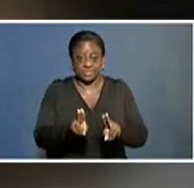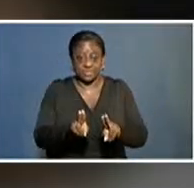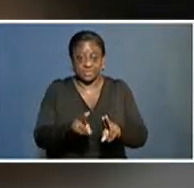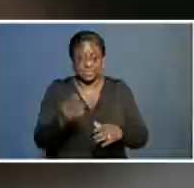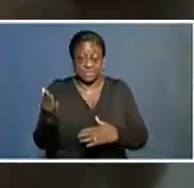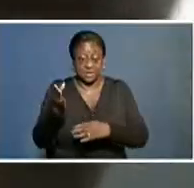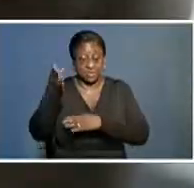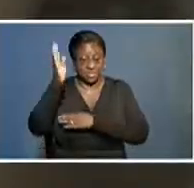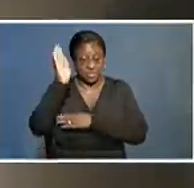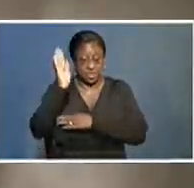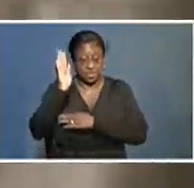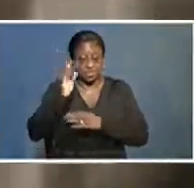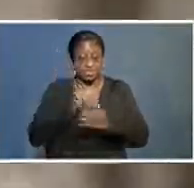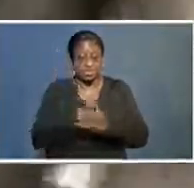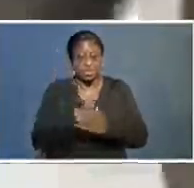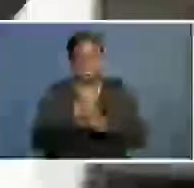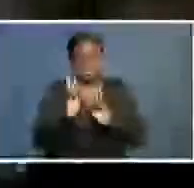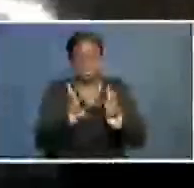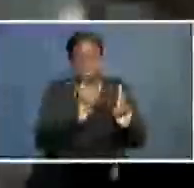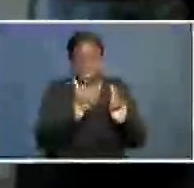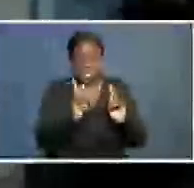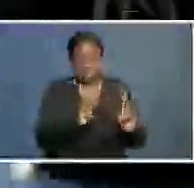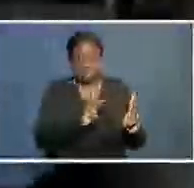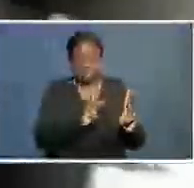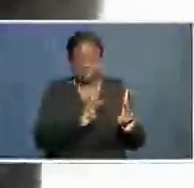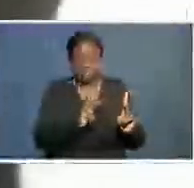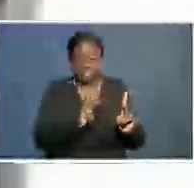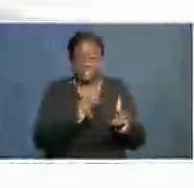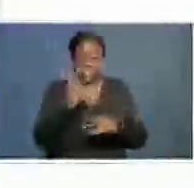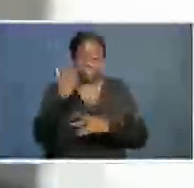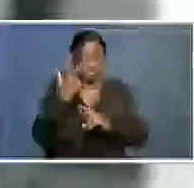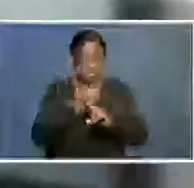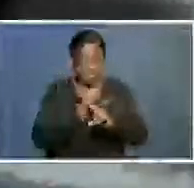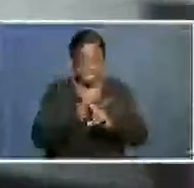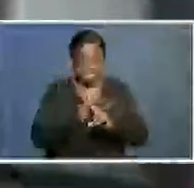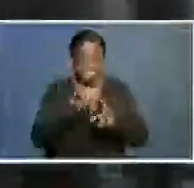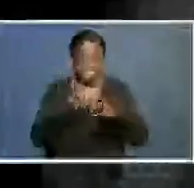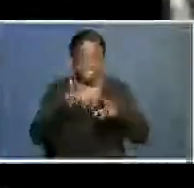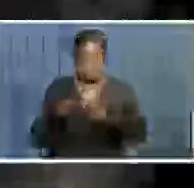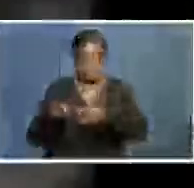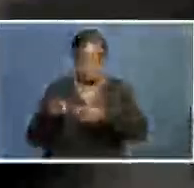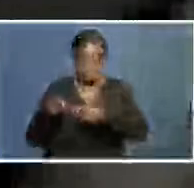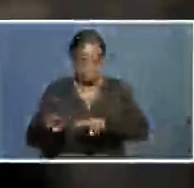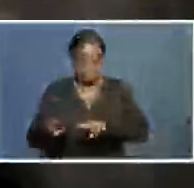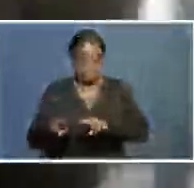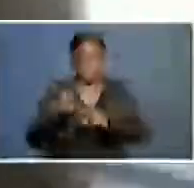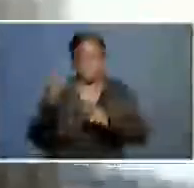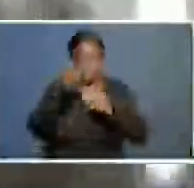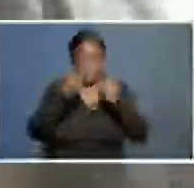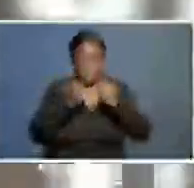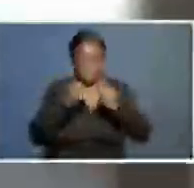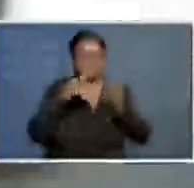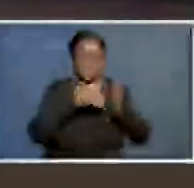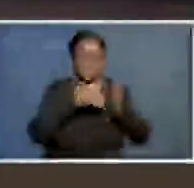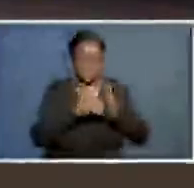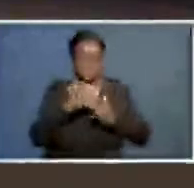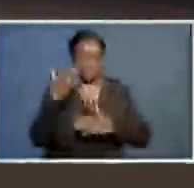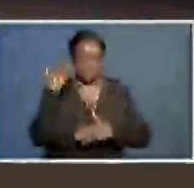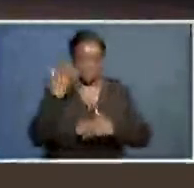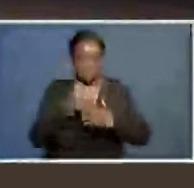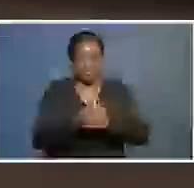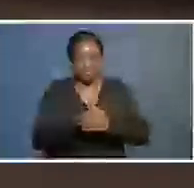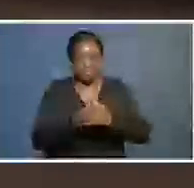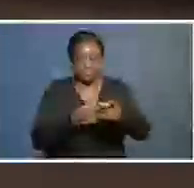in the Bahamas. The plan moving forward is to have these events every 3 months in order to get amateur boxing back to the level it once was. Misha